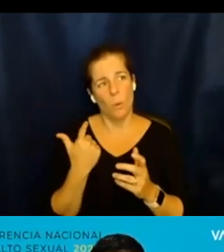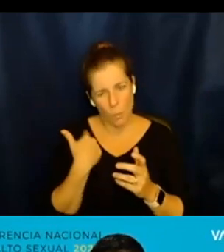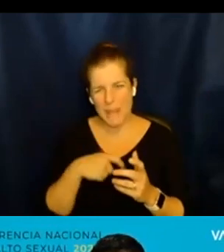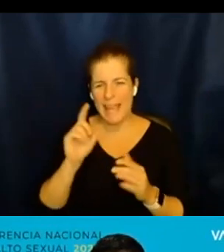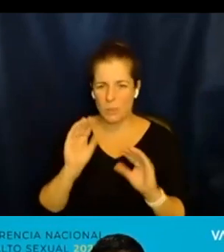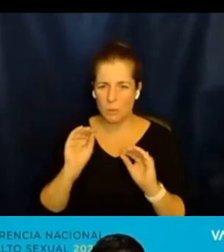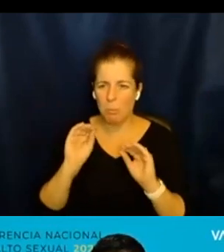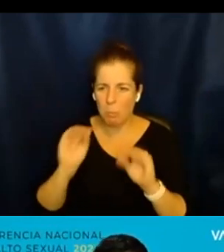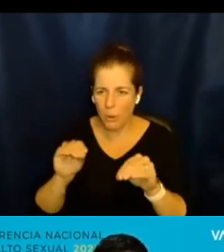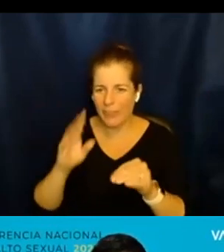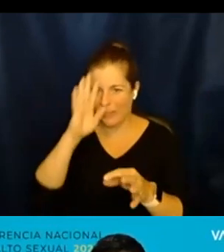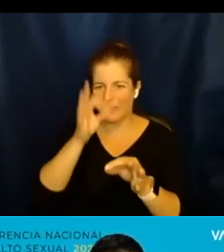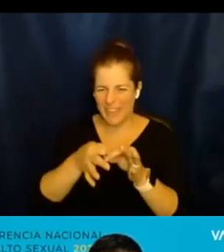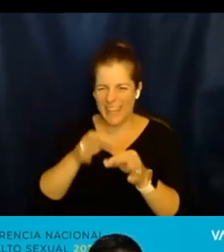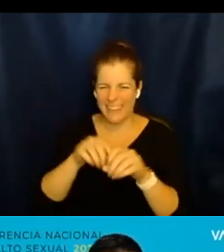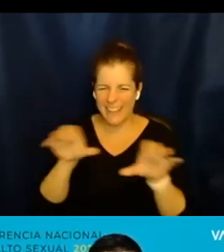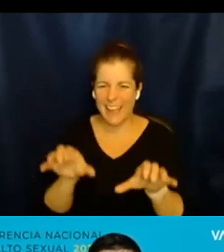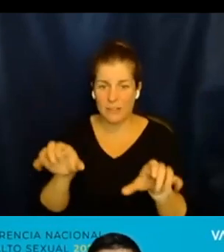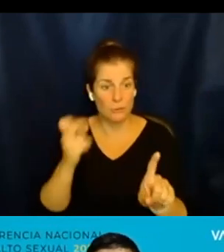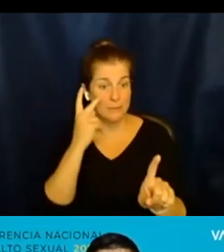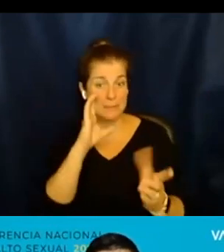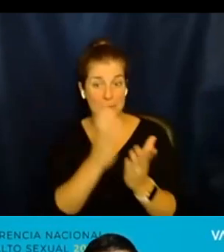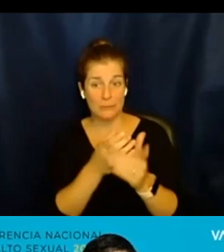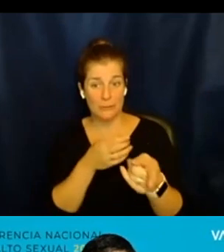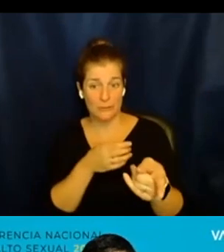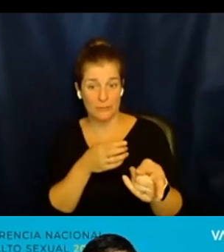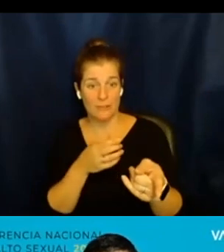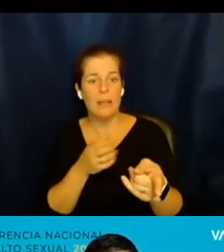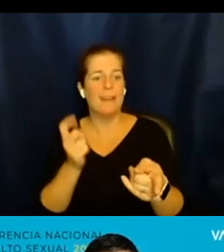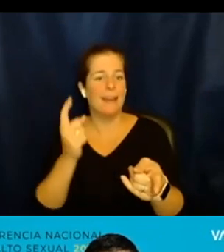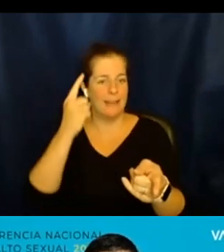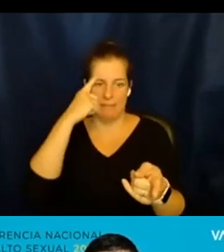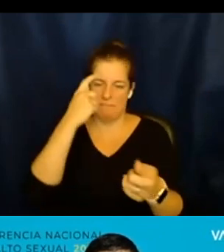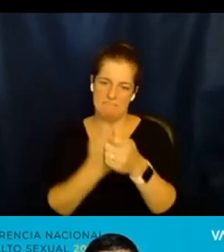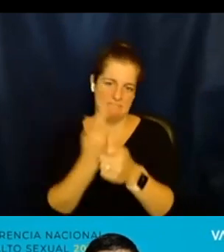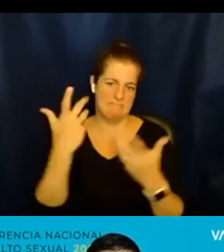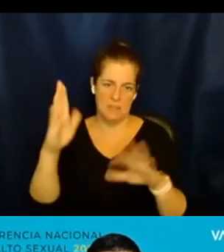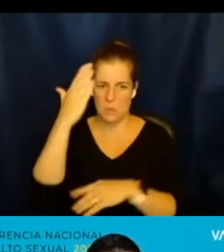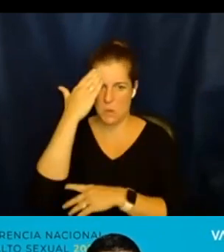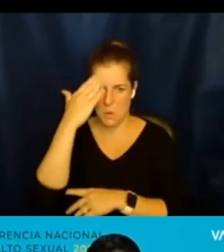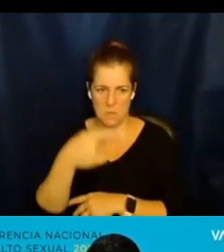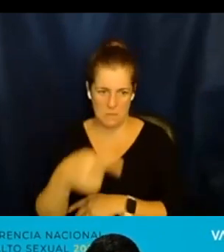you'll notice there's a picture here, and I think possibly everyone knows the Good Sumerian